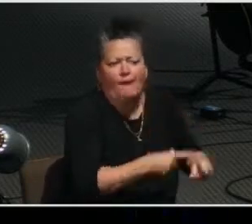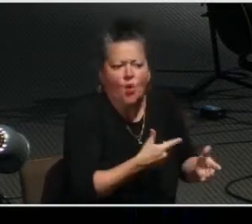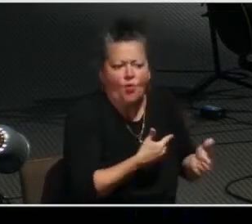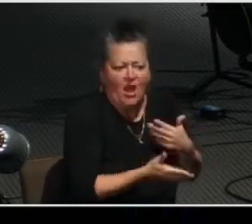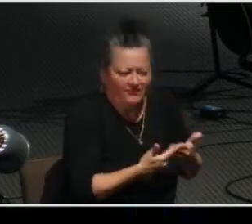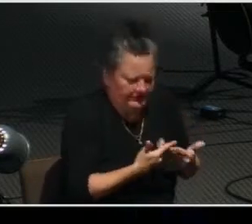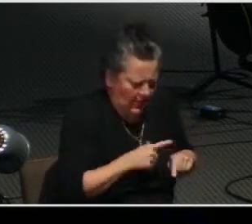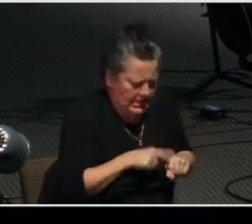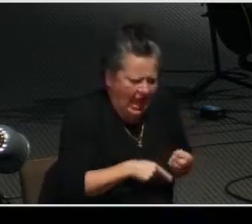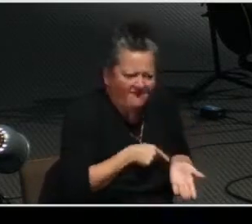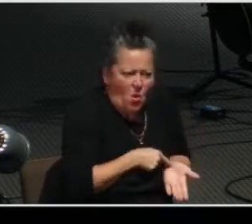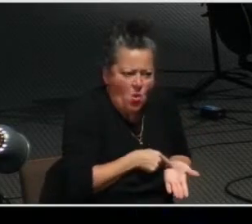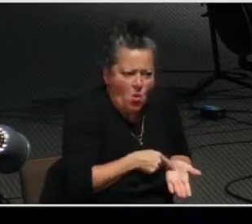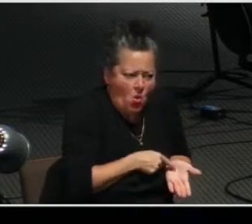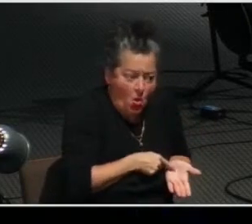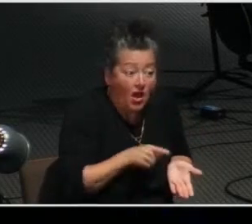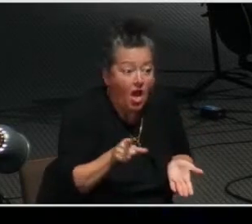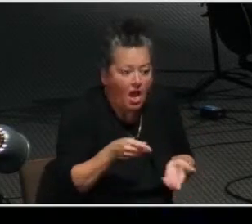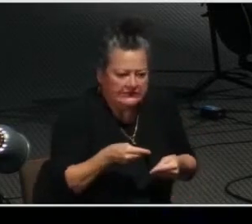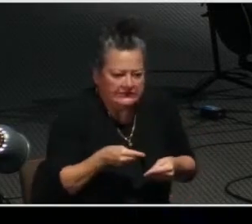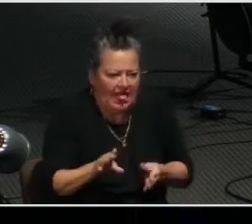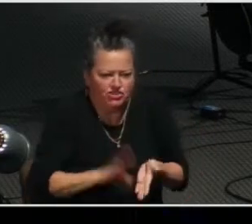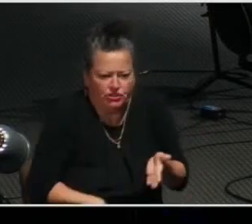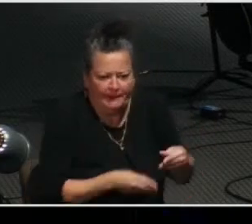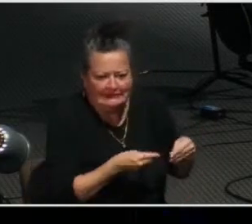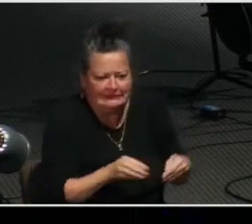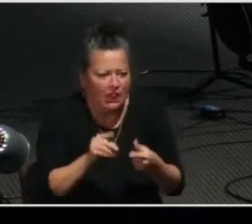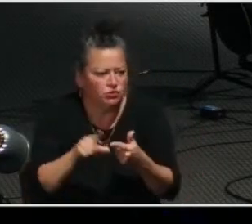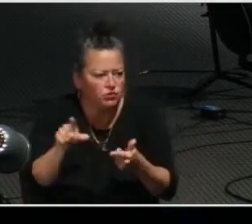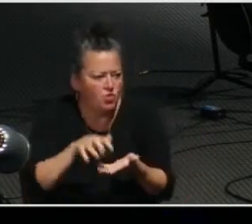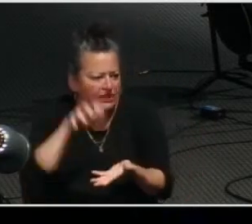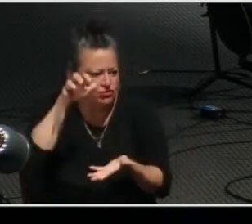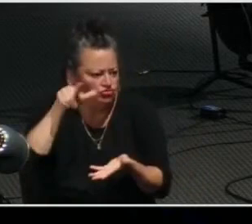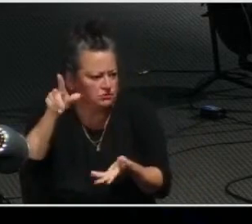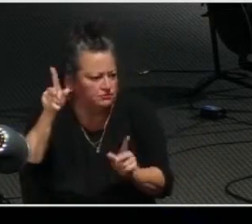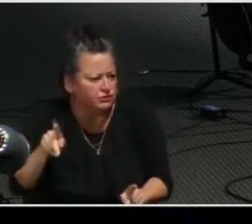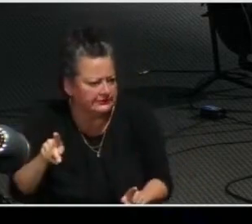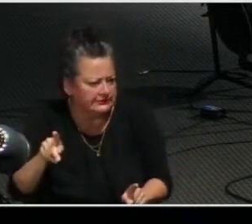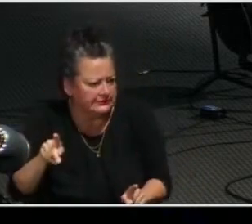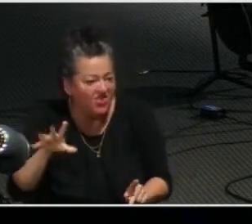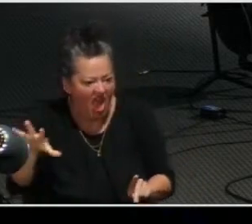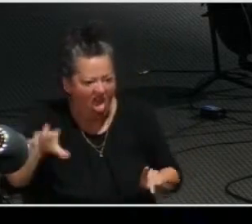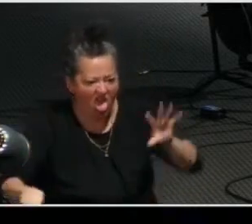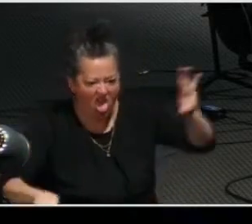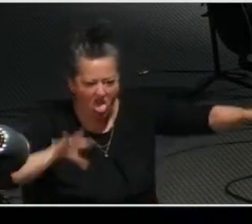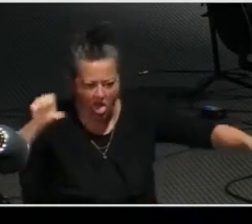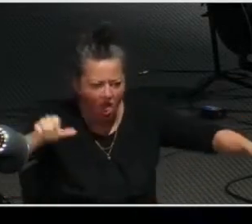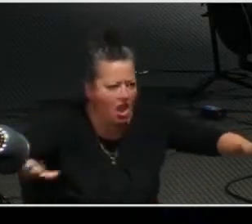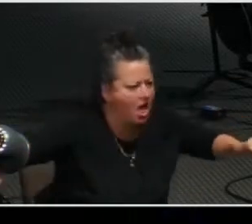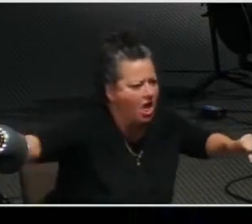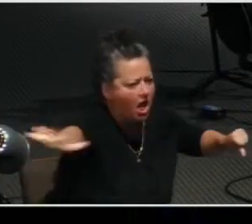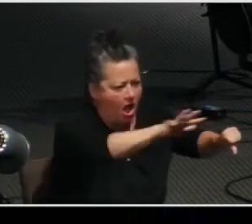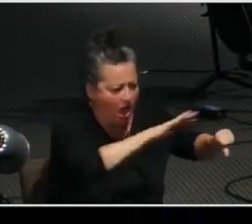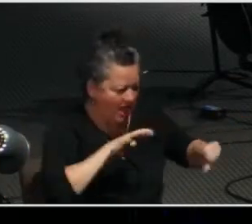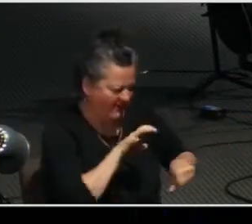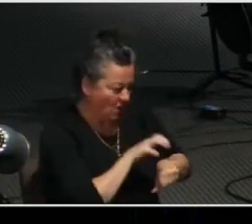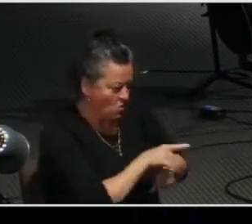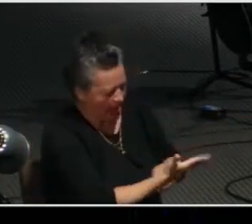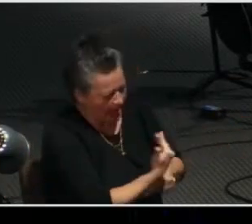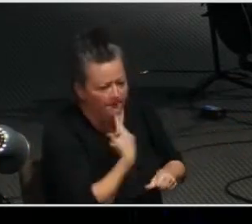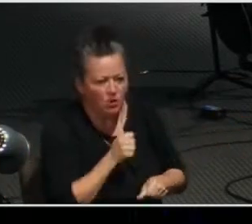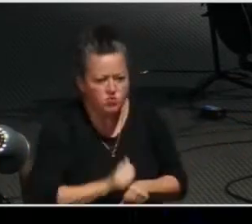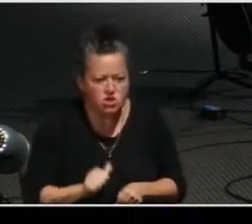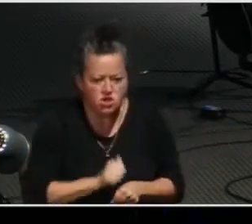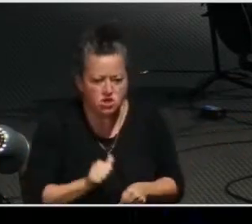living by hiring themselves out to their rich landlords. So imagine that you